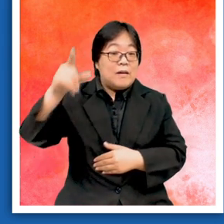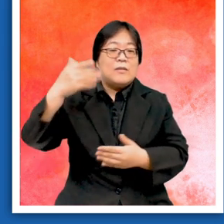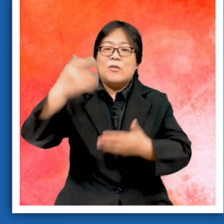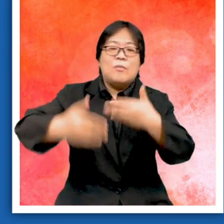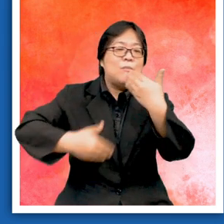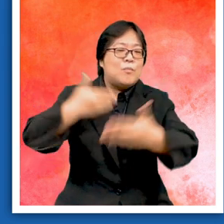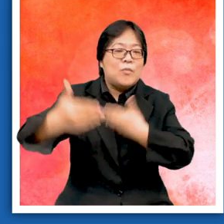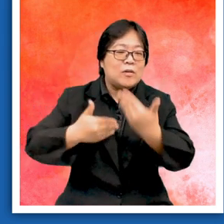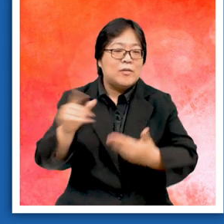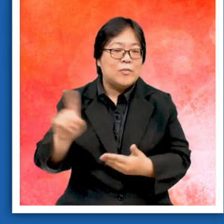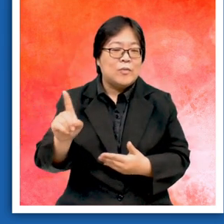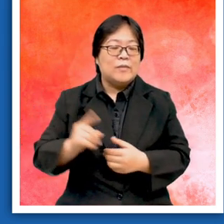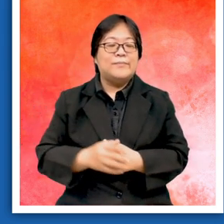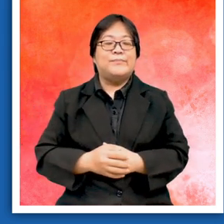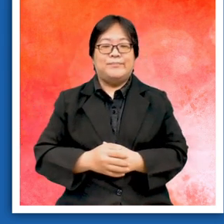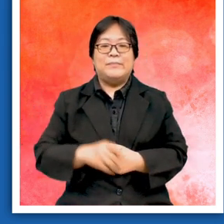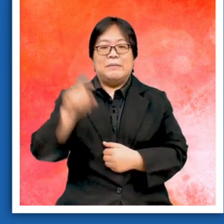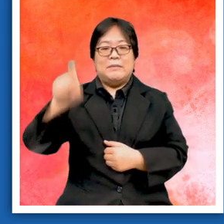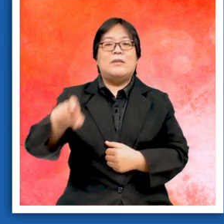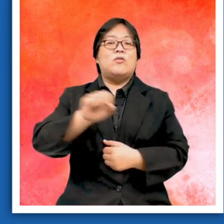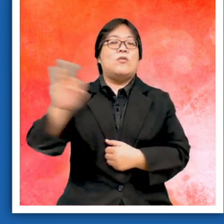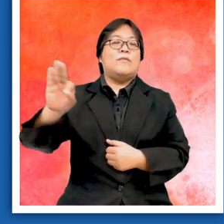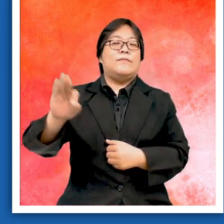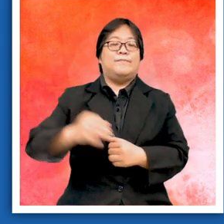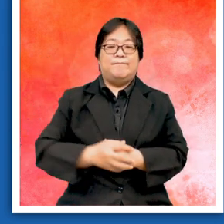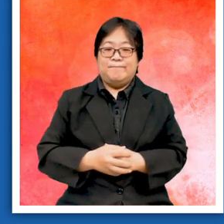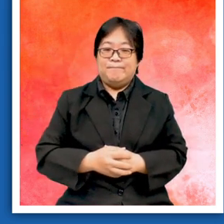process that need to be turned off.